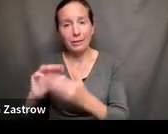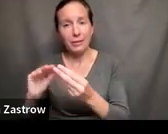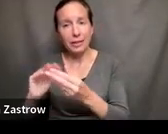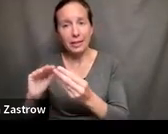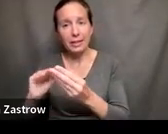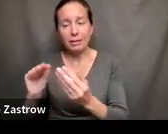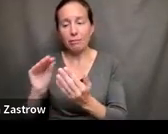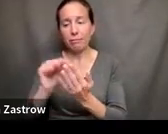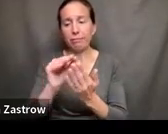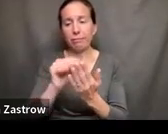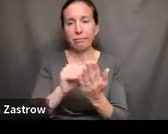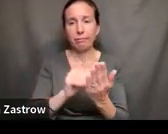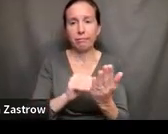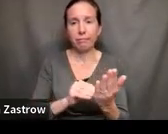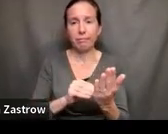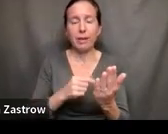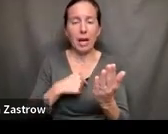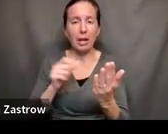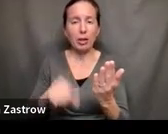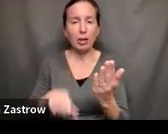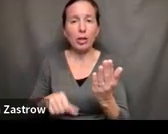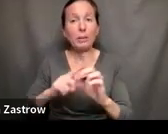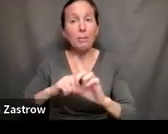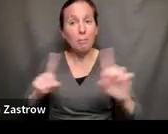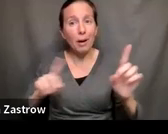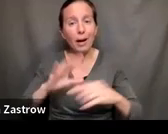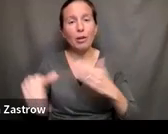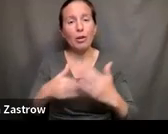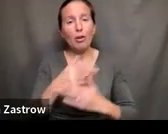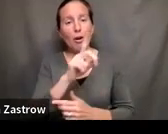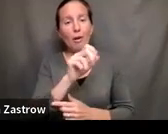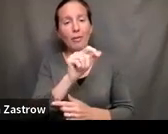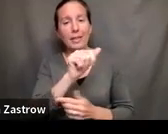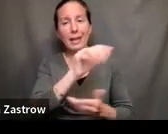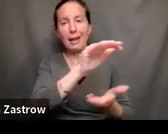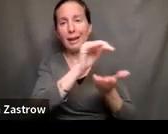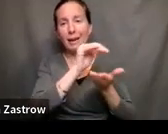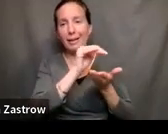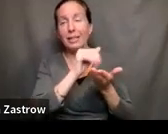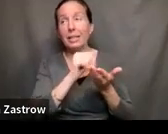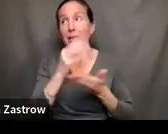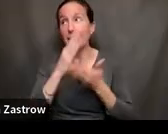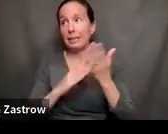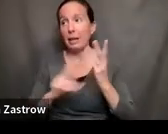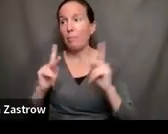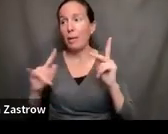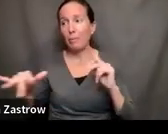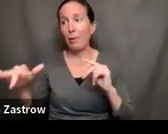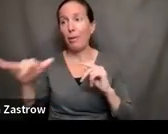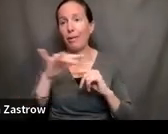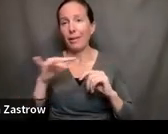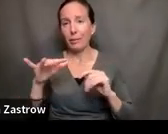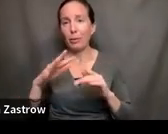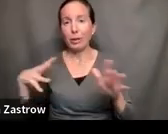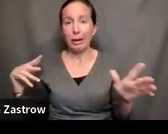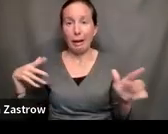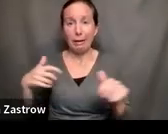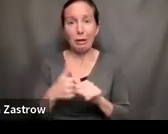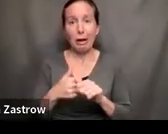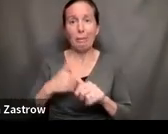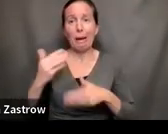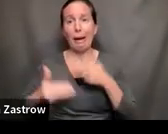there. And I know that some people were digging up their data sheets from the whole